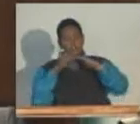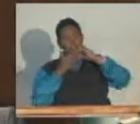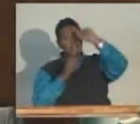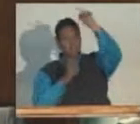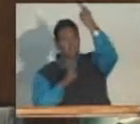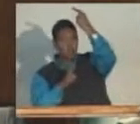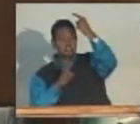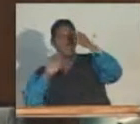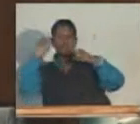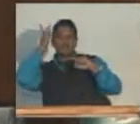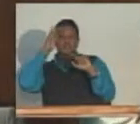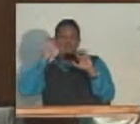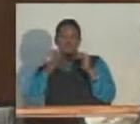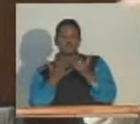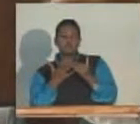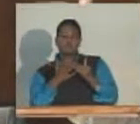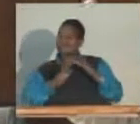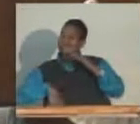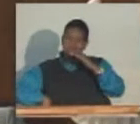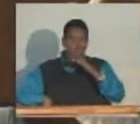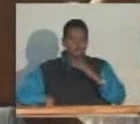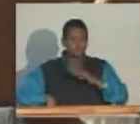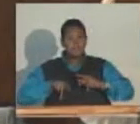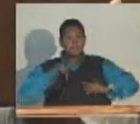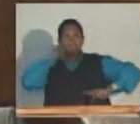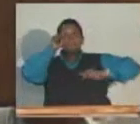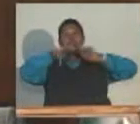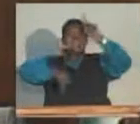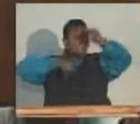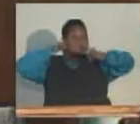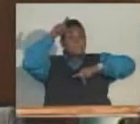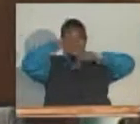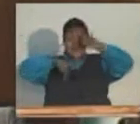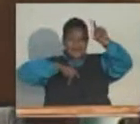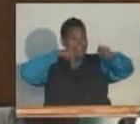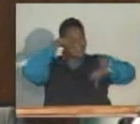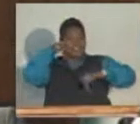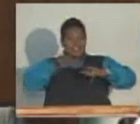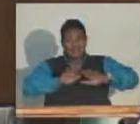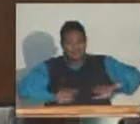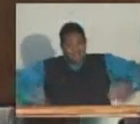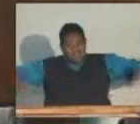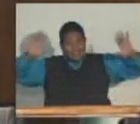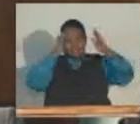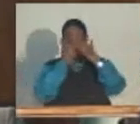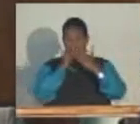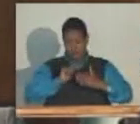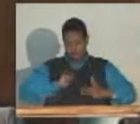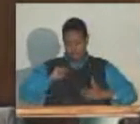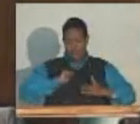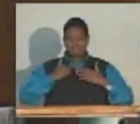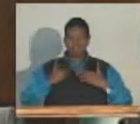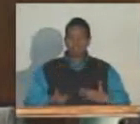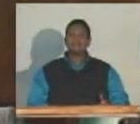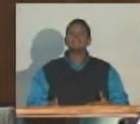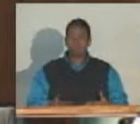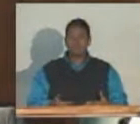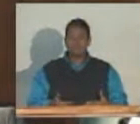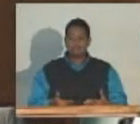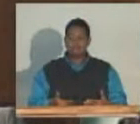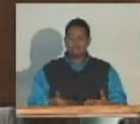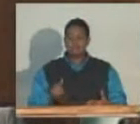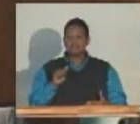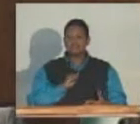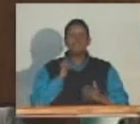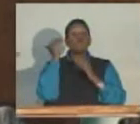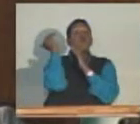putting people before self, and I'm